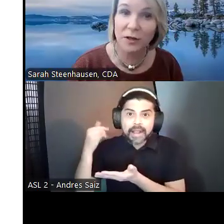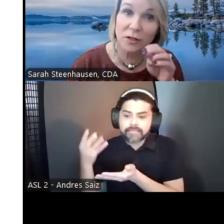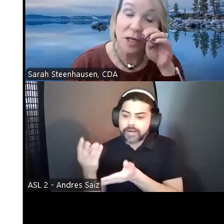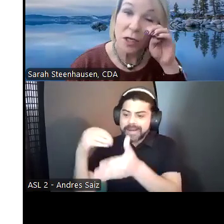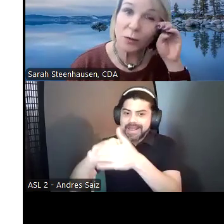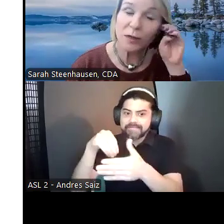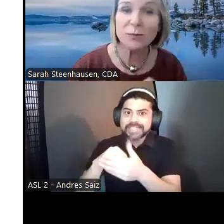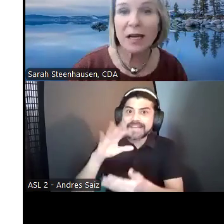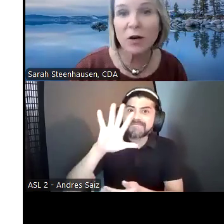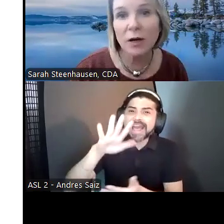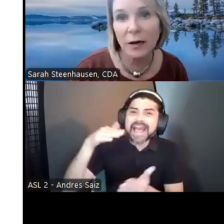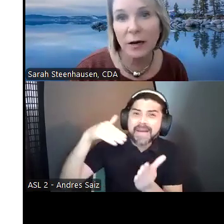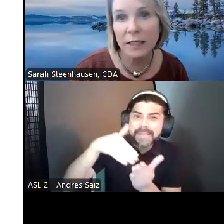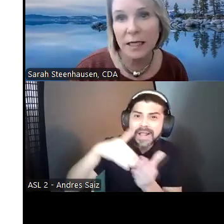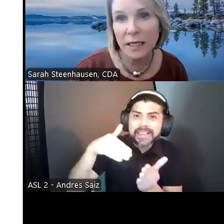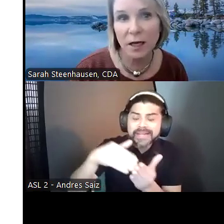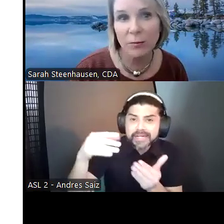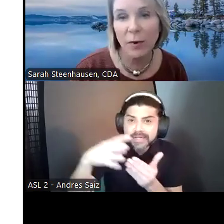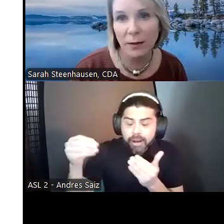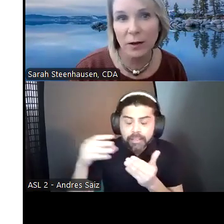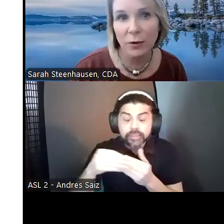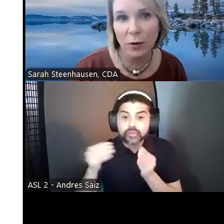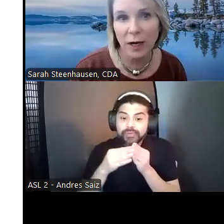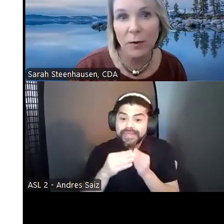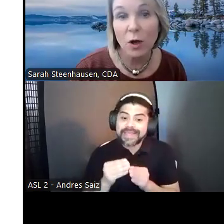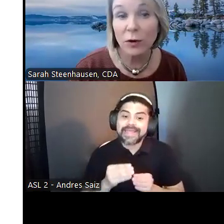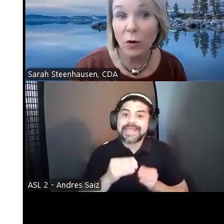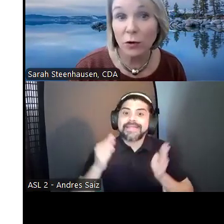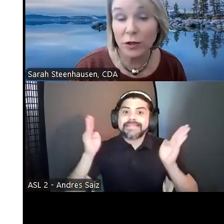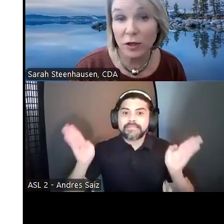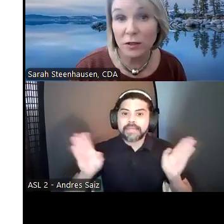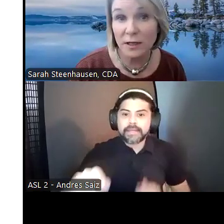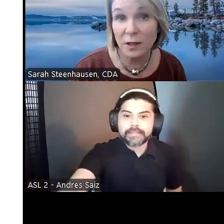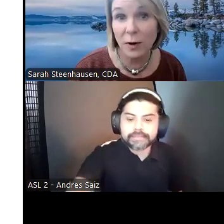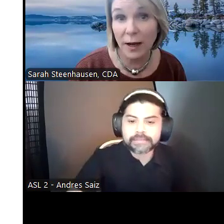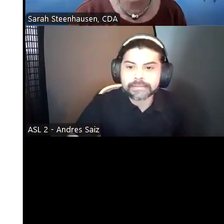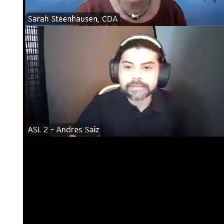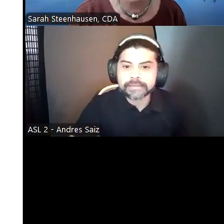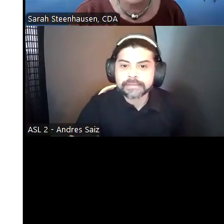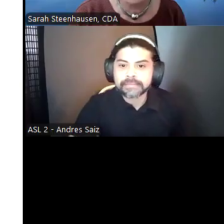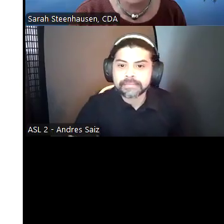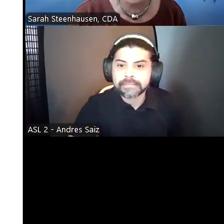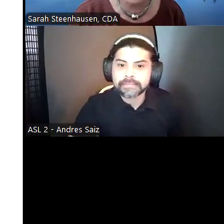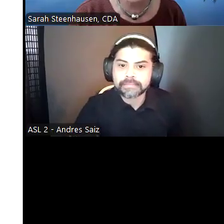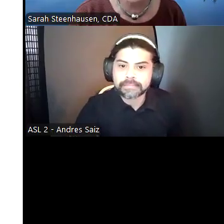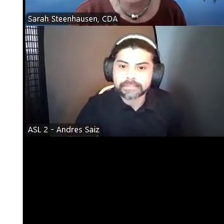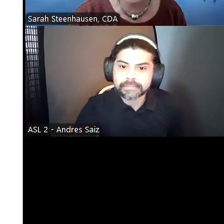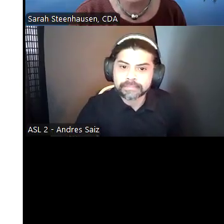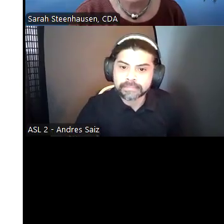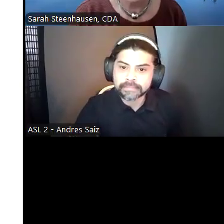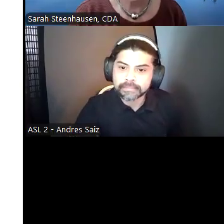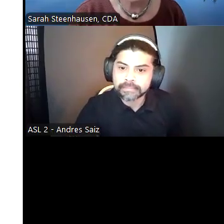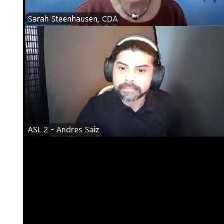5 years to expand our guaranteed income pilot program with older adults as a priority